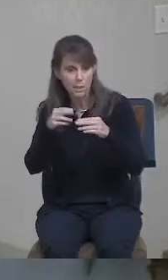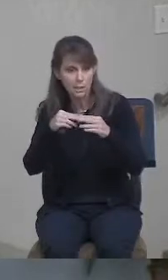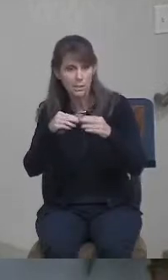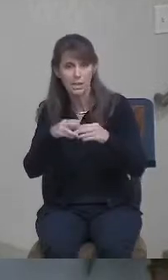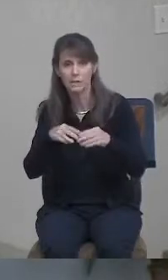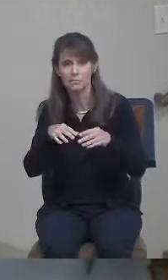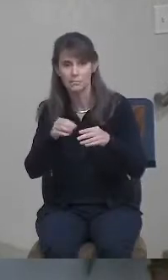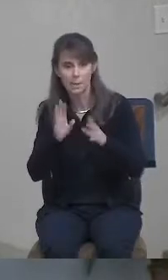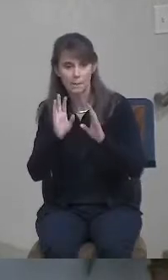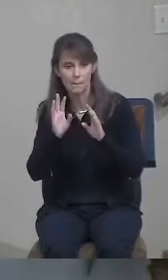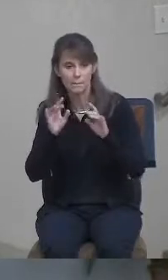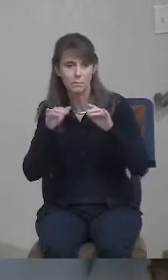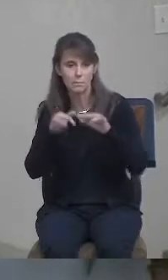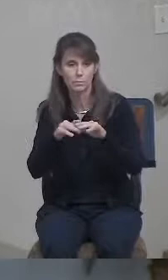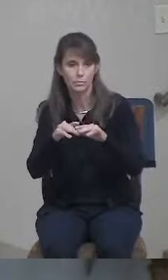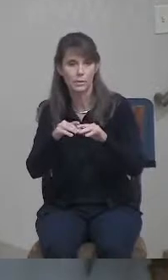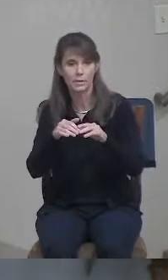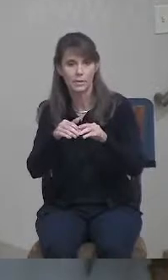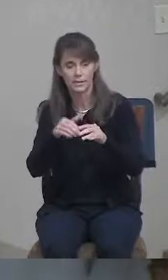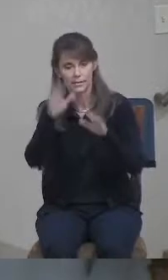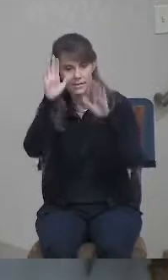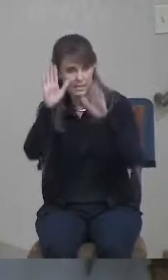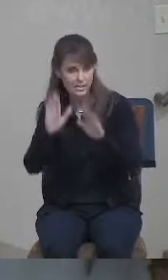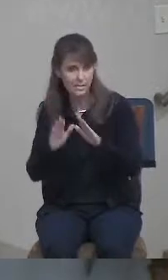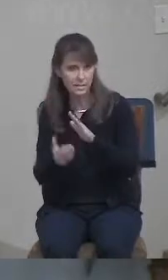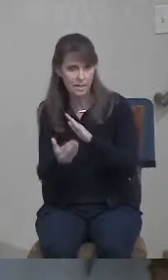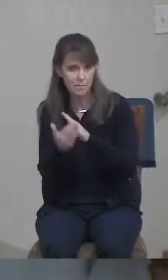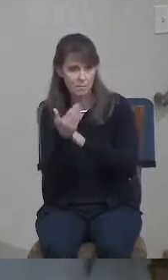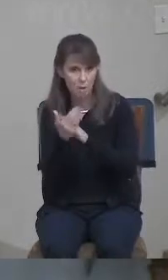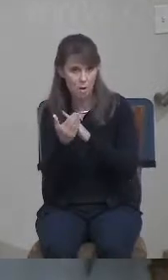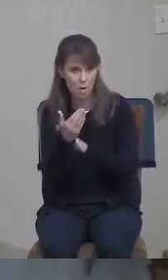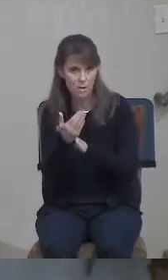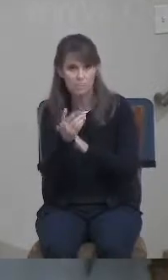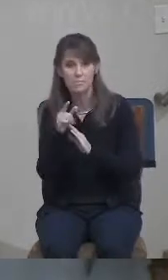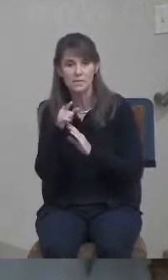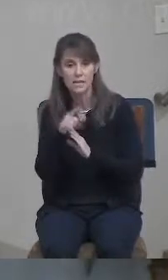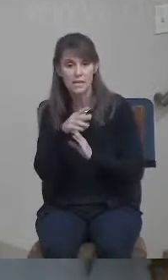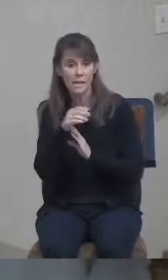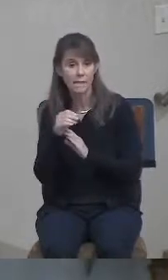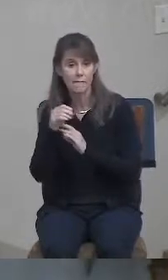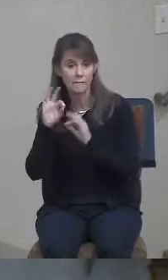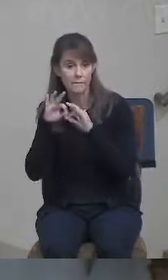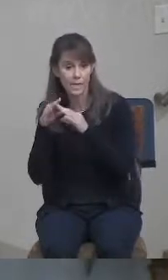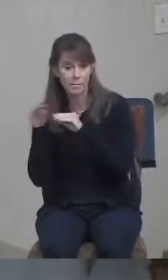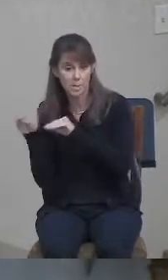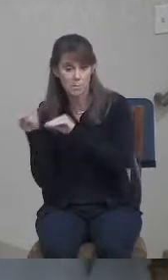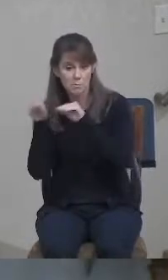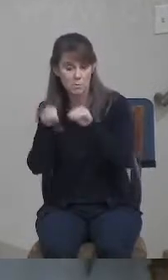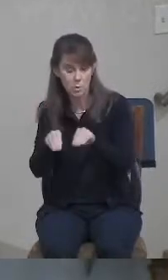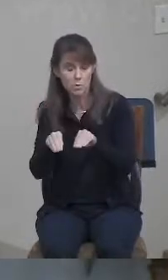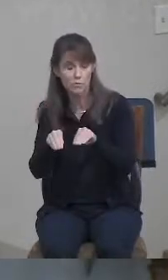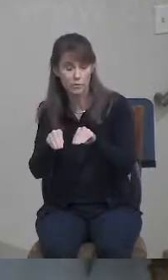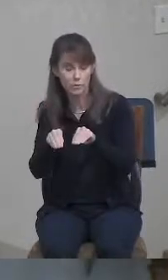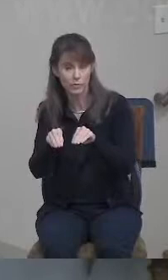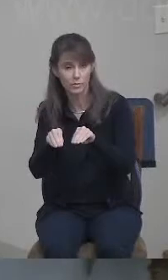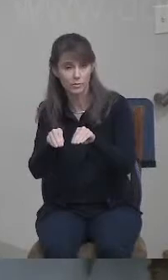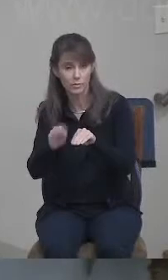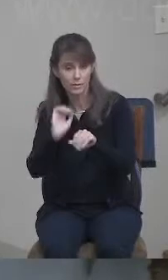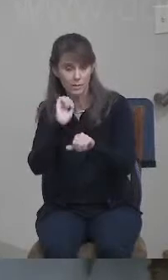morning. Arrangements were made for Smith and his family to move there, which they did early the following